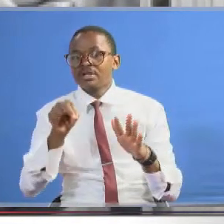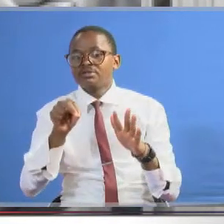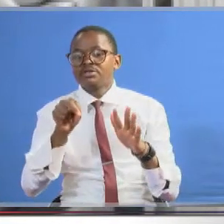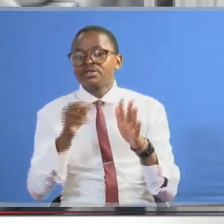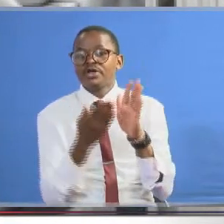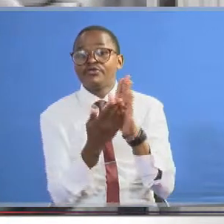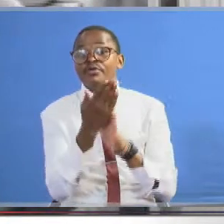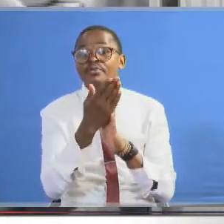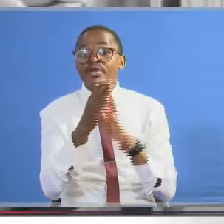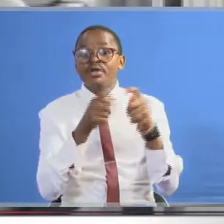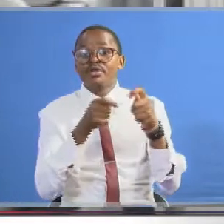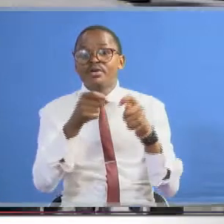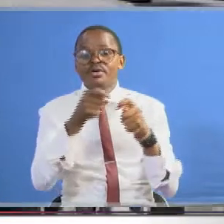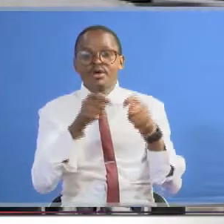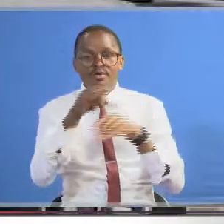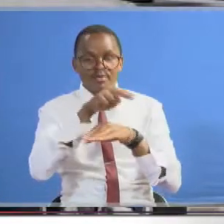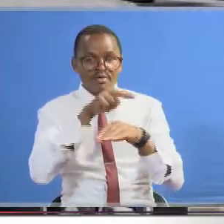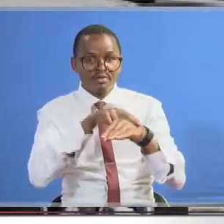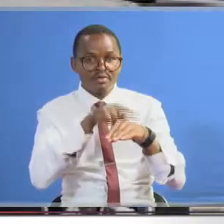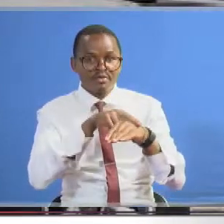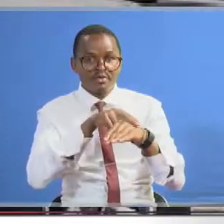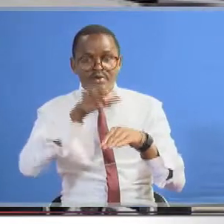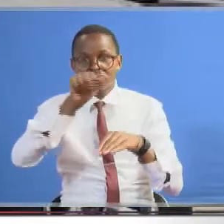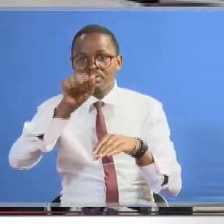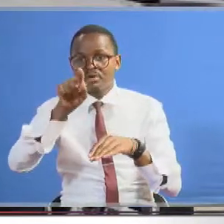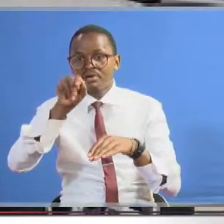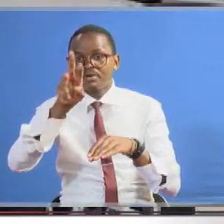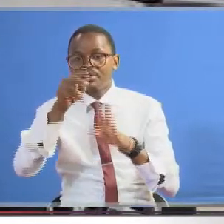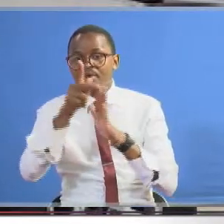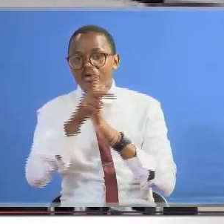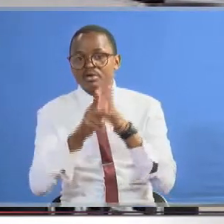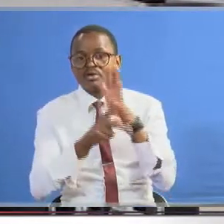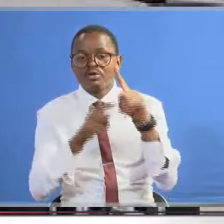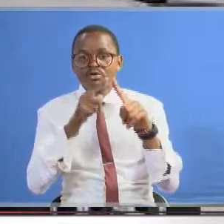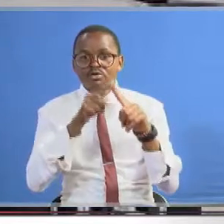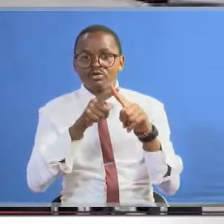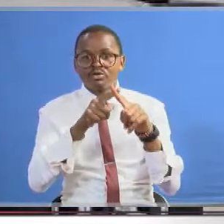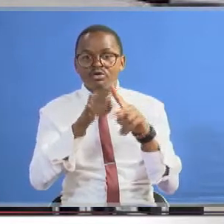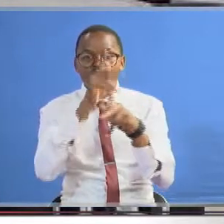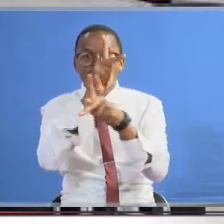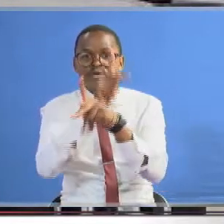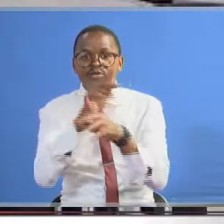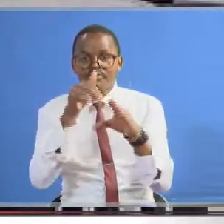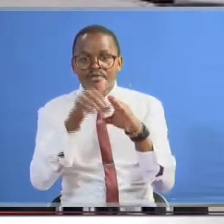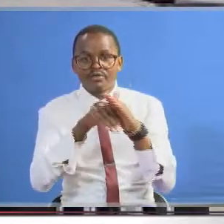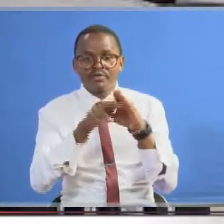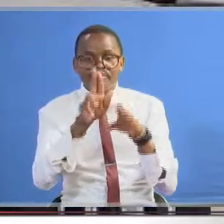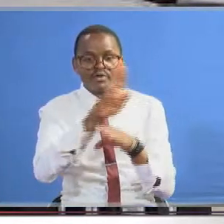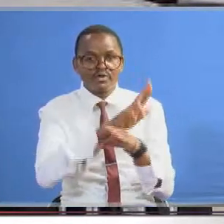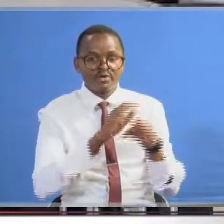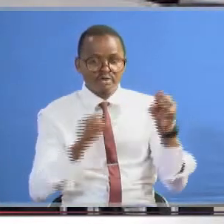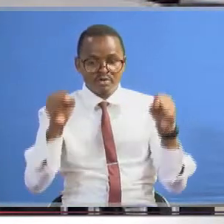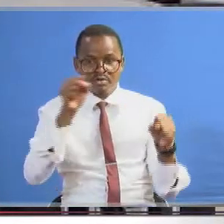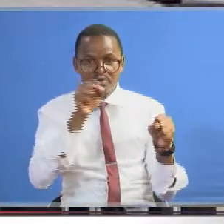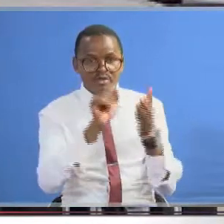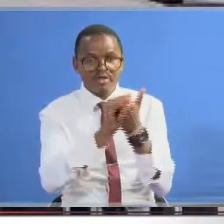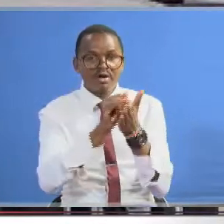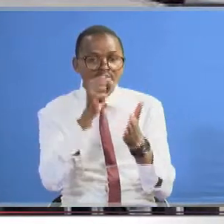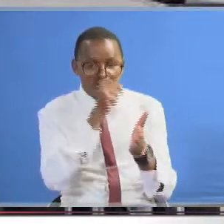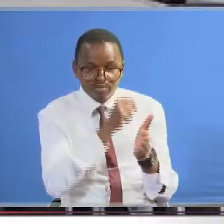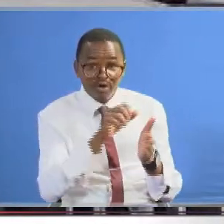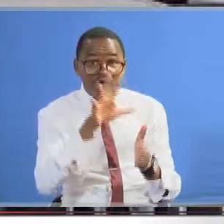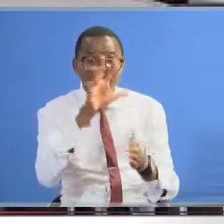regulations in the controversial national automotive policy intended to restrict import of used cars that are older